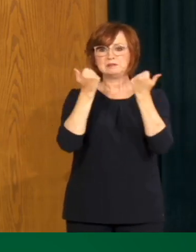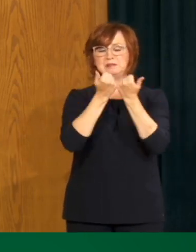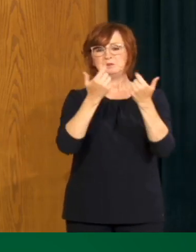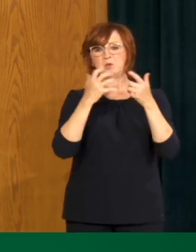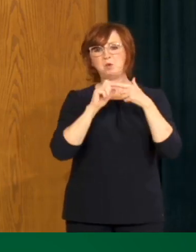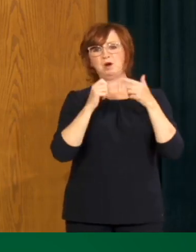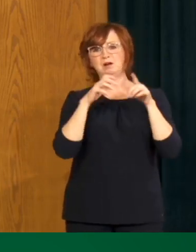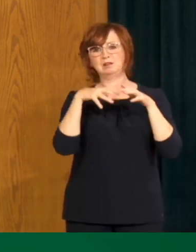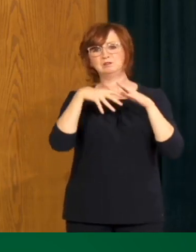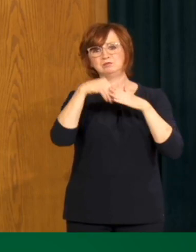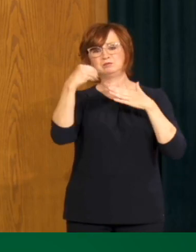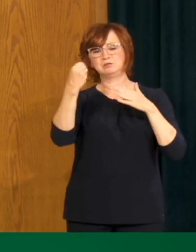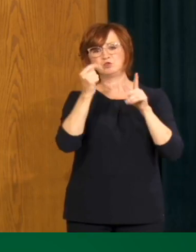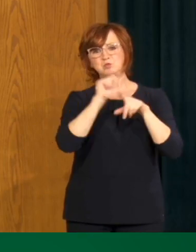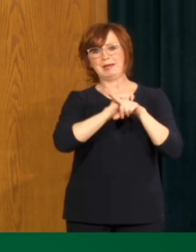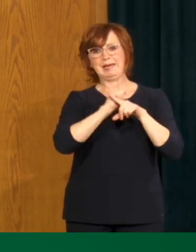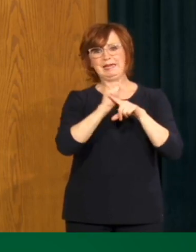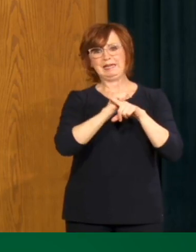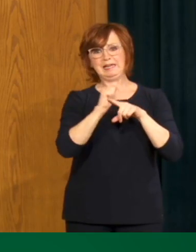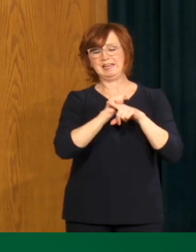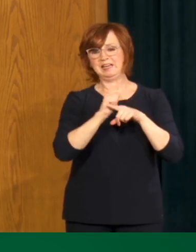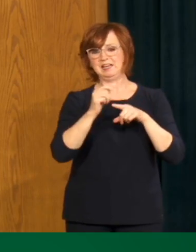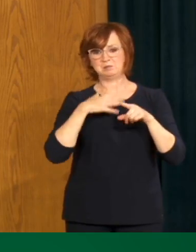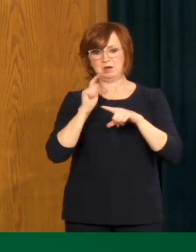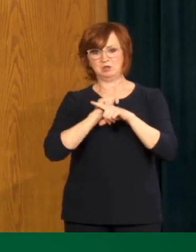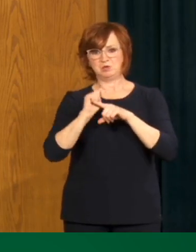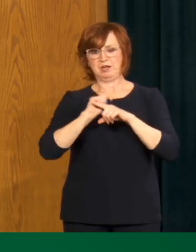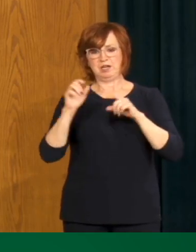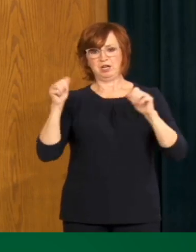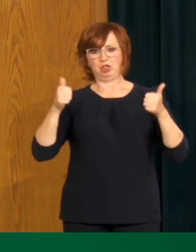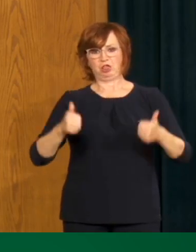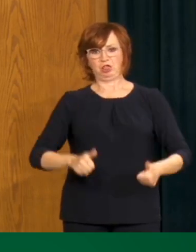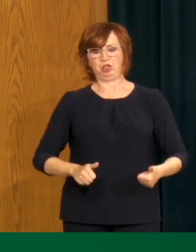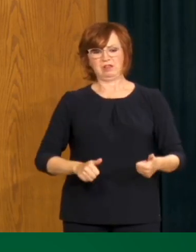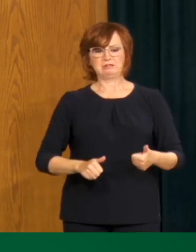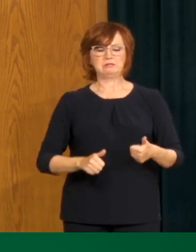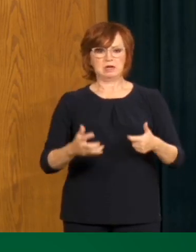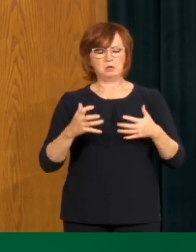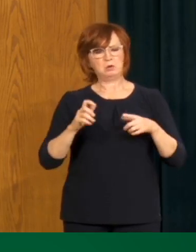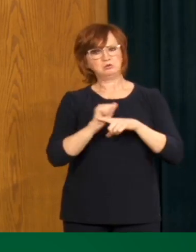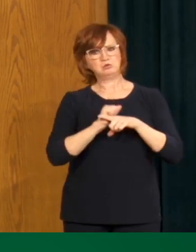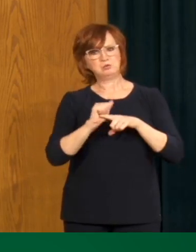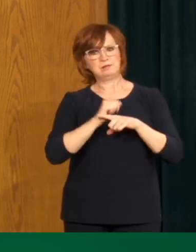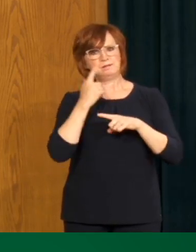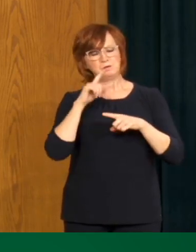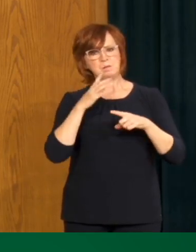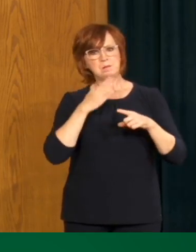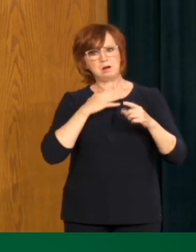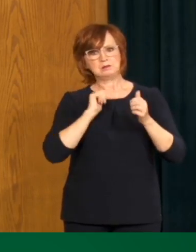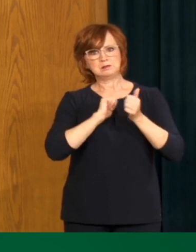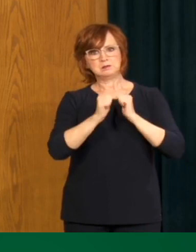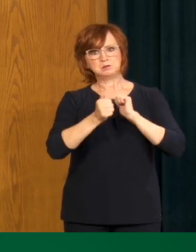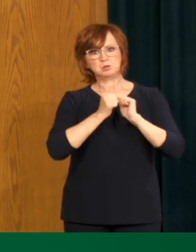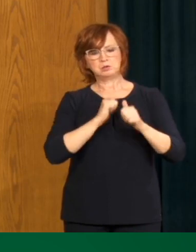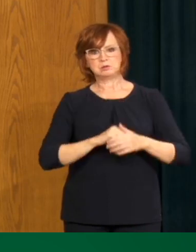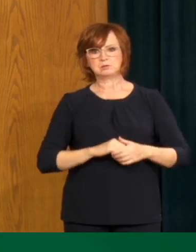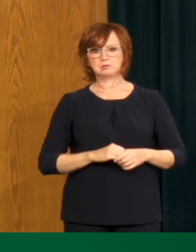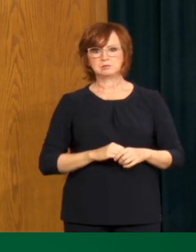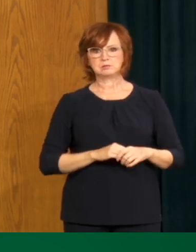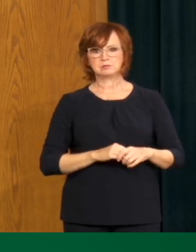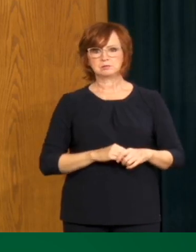for many people who are looking for this opportunity over the summer to start participating in that. And we